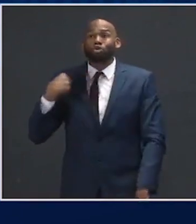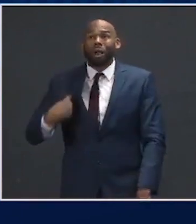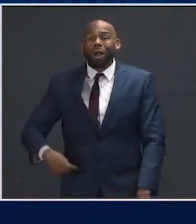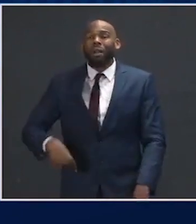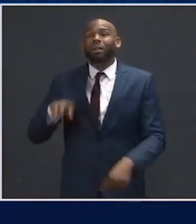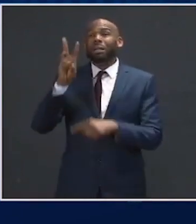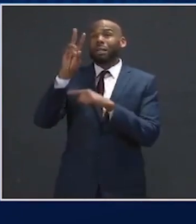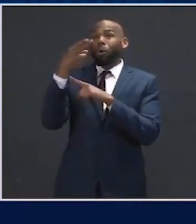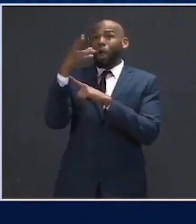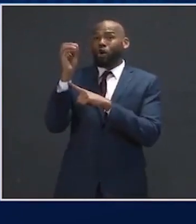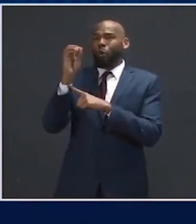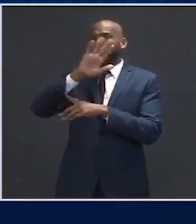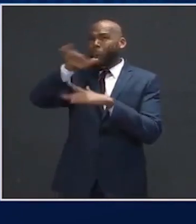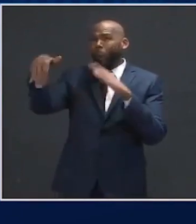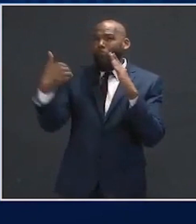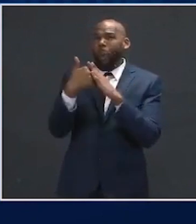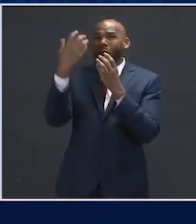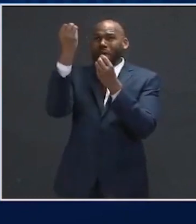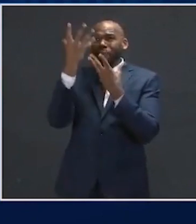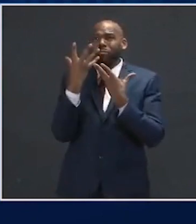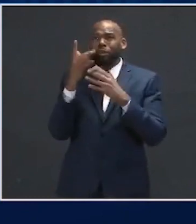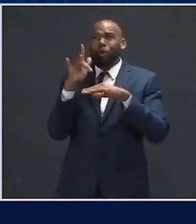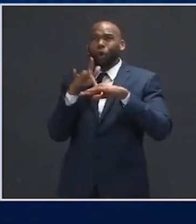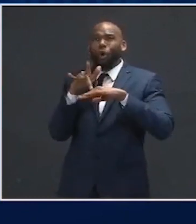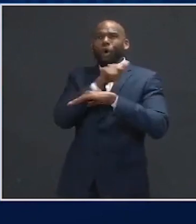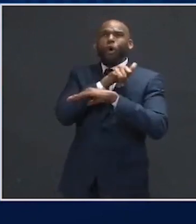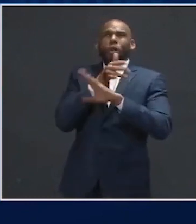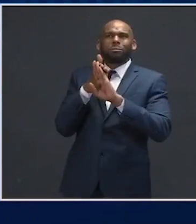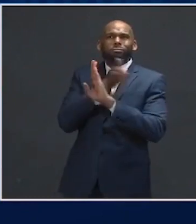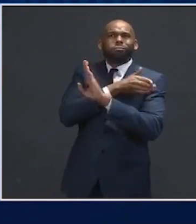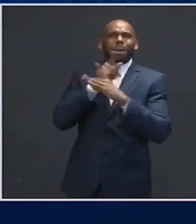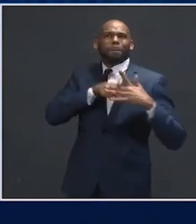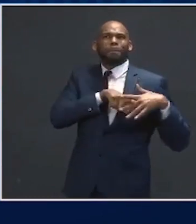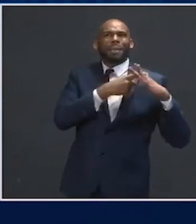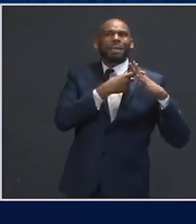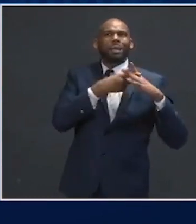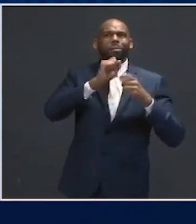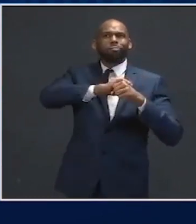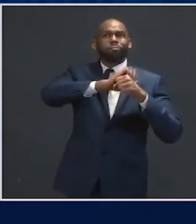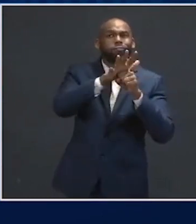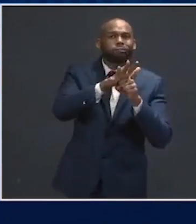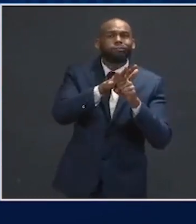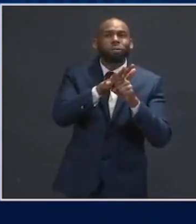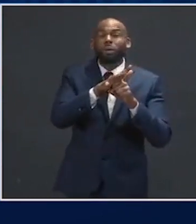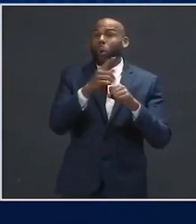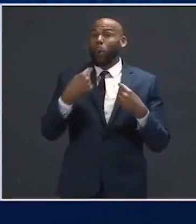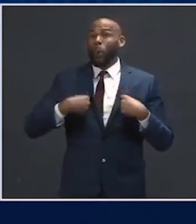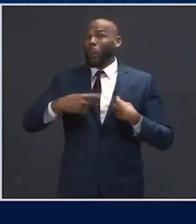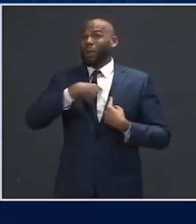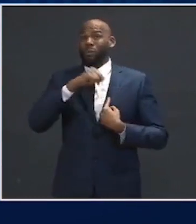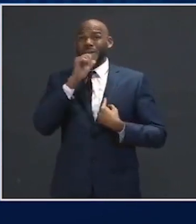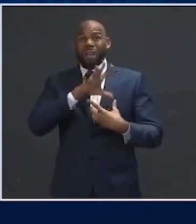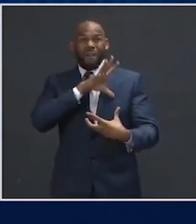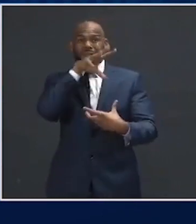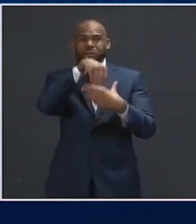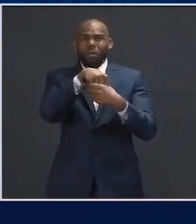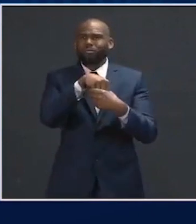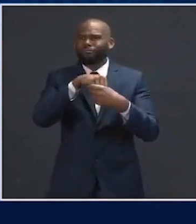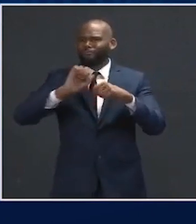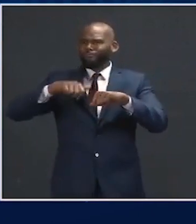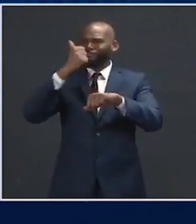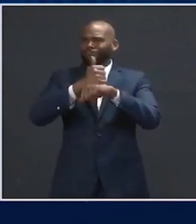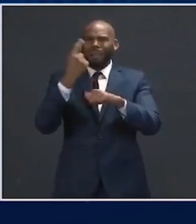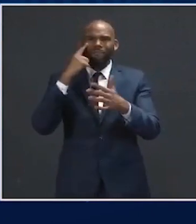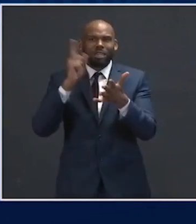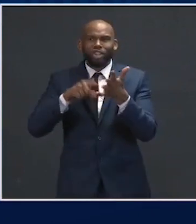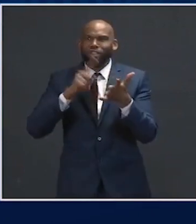information regarding the earliest days of the pandemic, but we weren't involved directly in the implementation of this